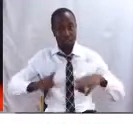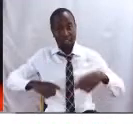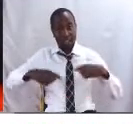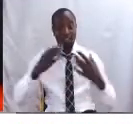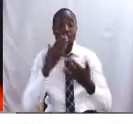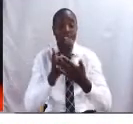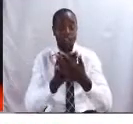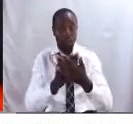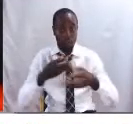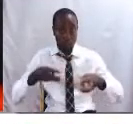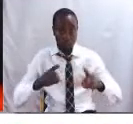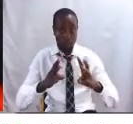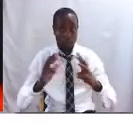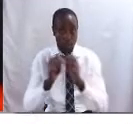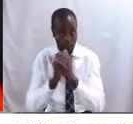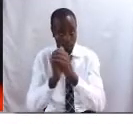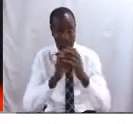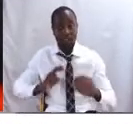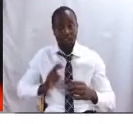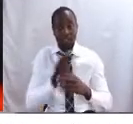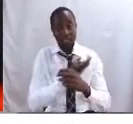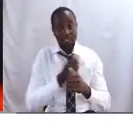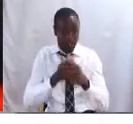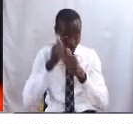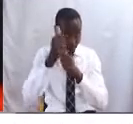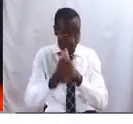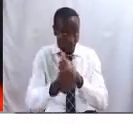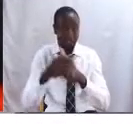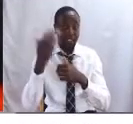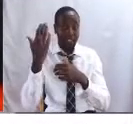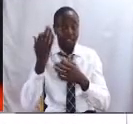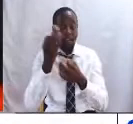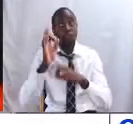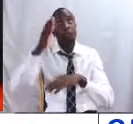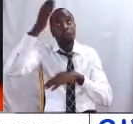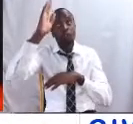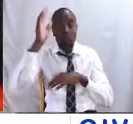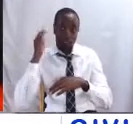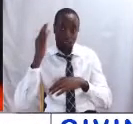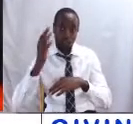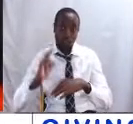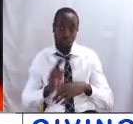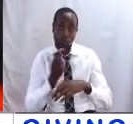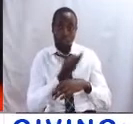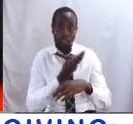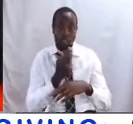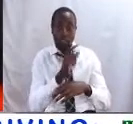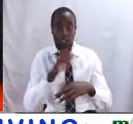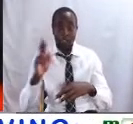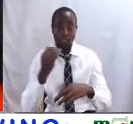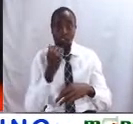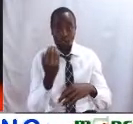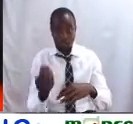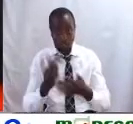the way you have been together with us. This far it has taken your hand. May you minister to us. We are your children. Let